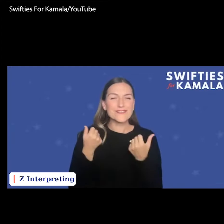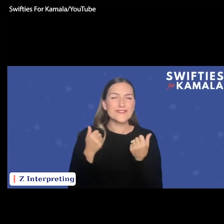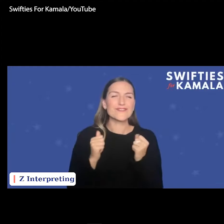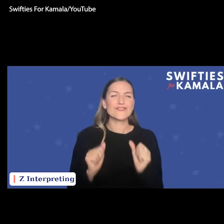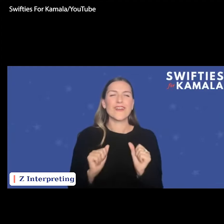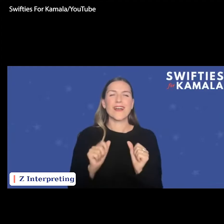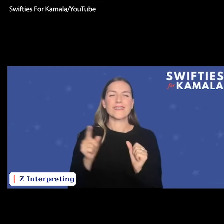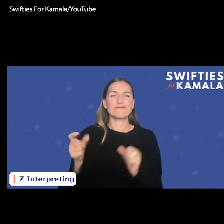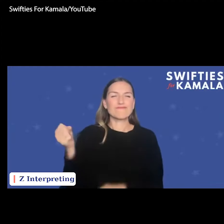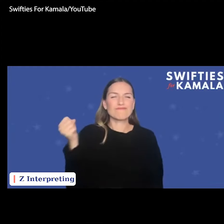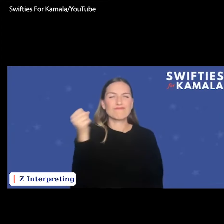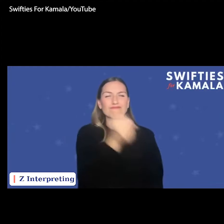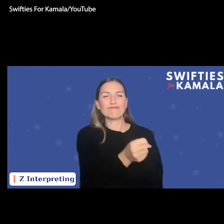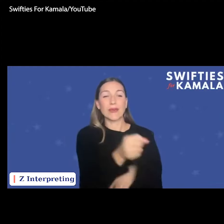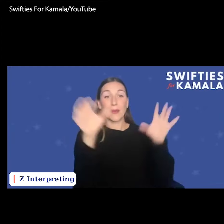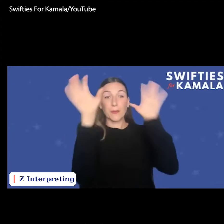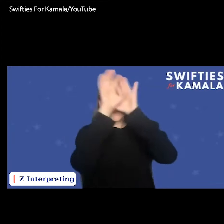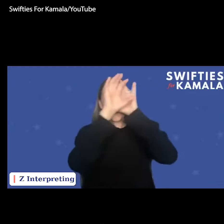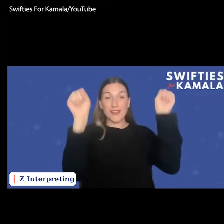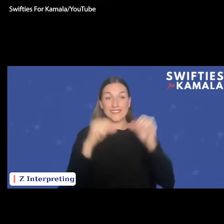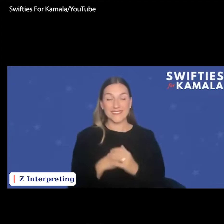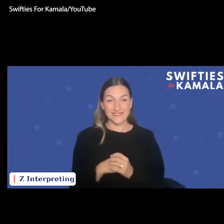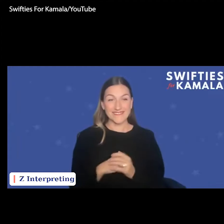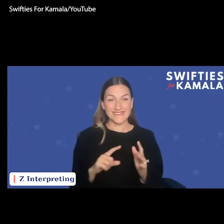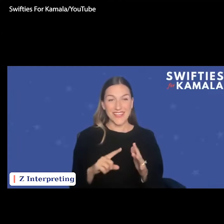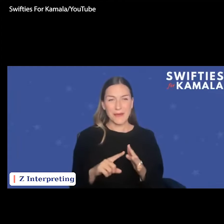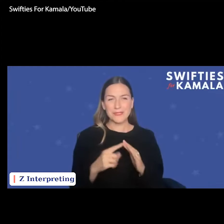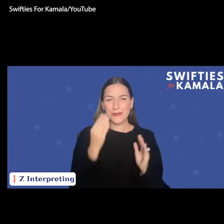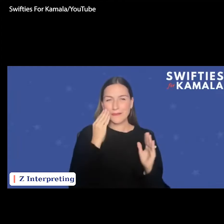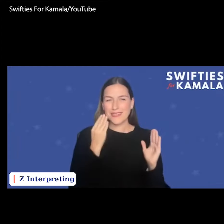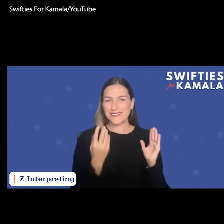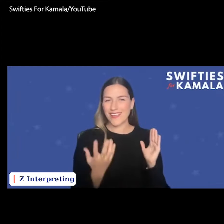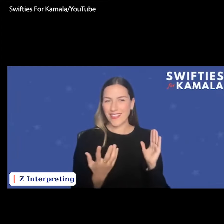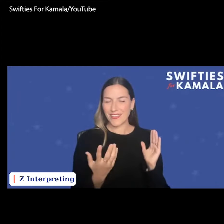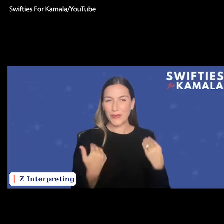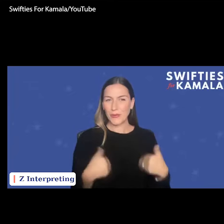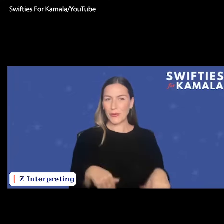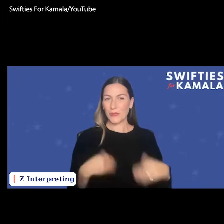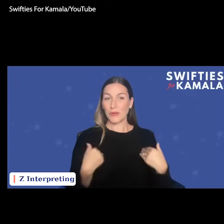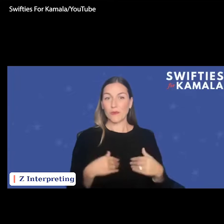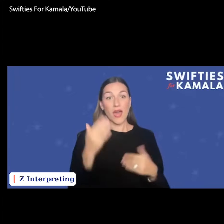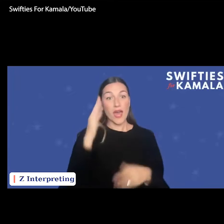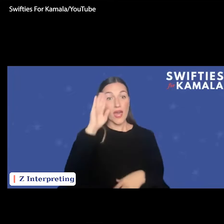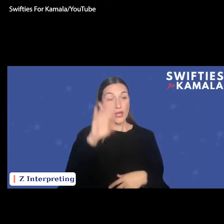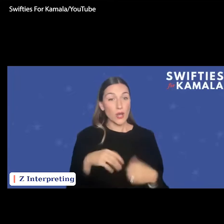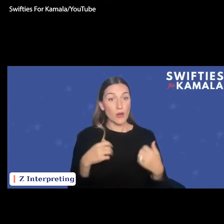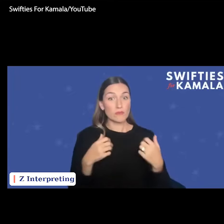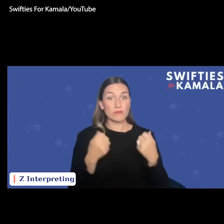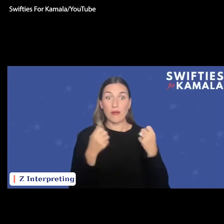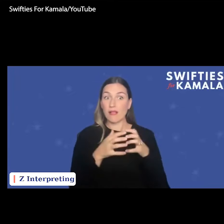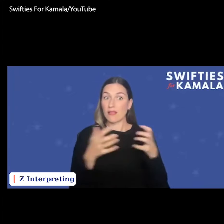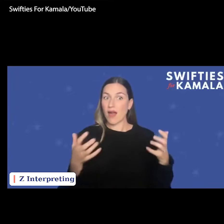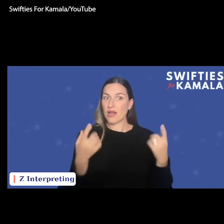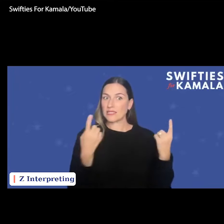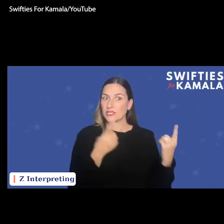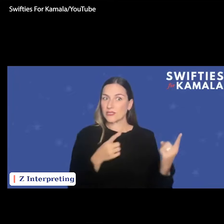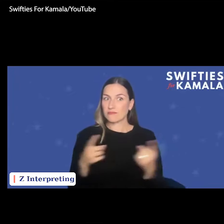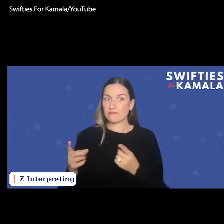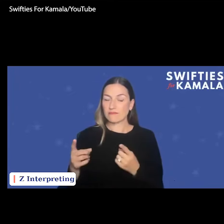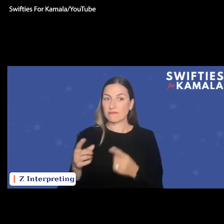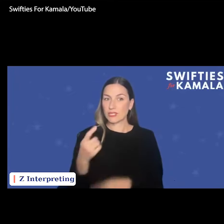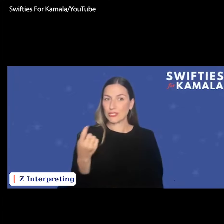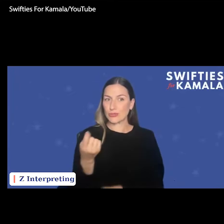United States. So let me just start by saying, um, I know how many things there are to do on a Tuesday evening.